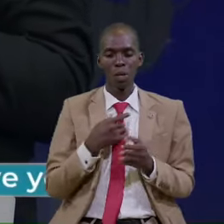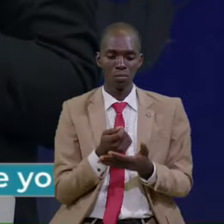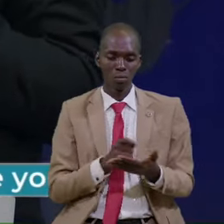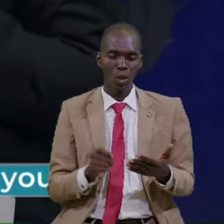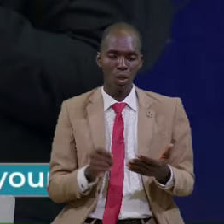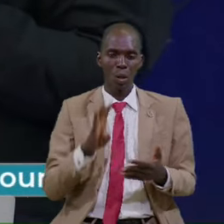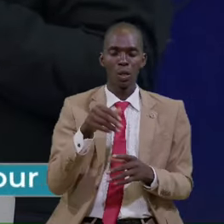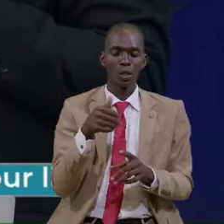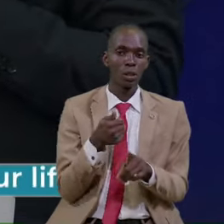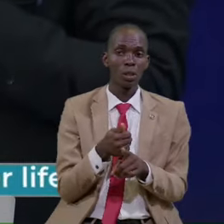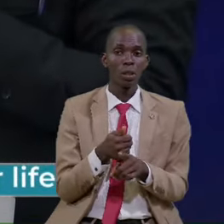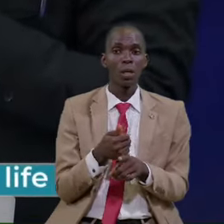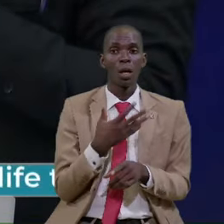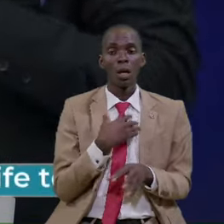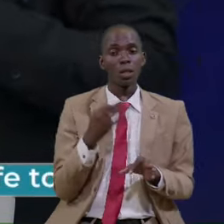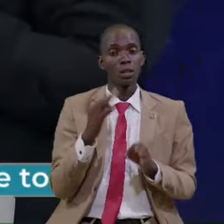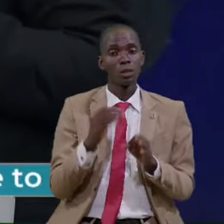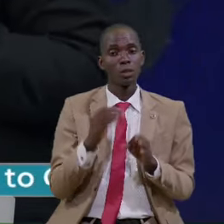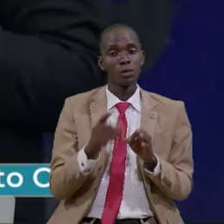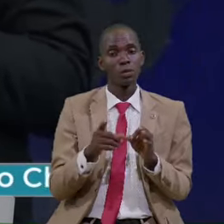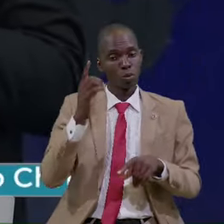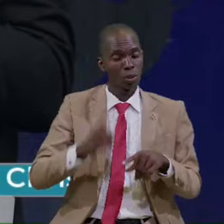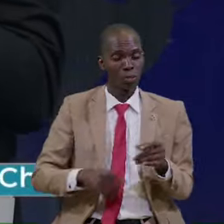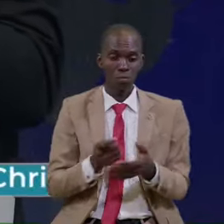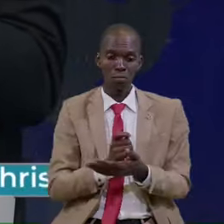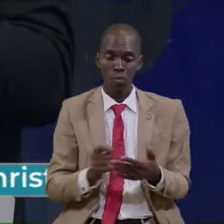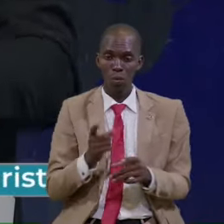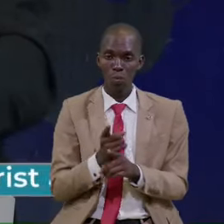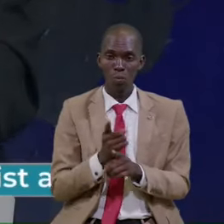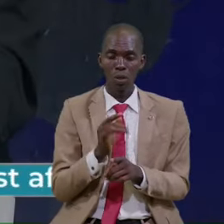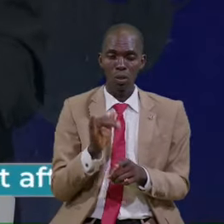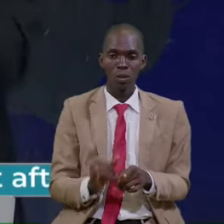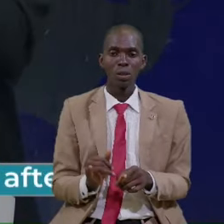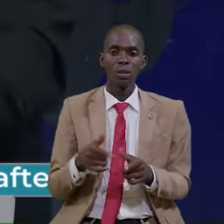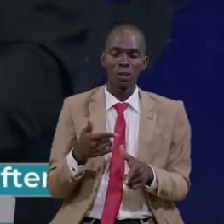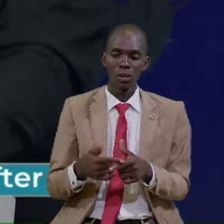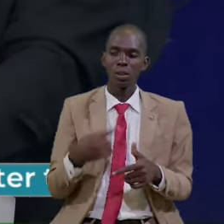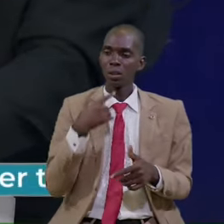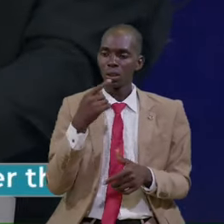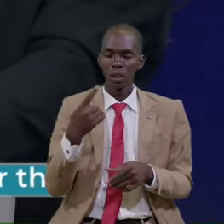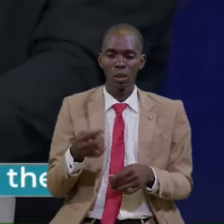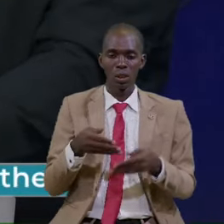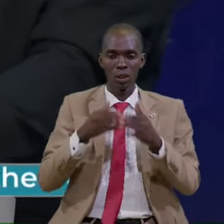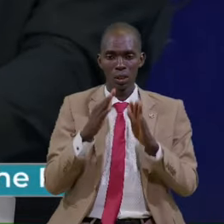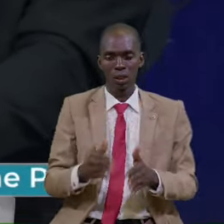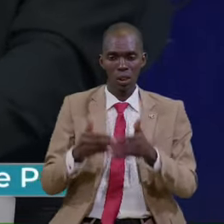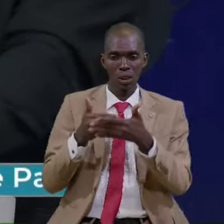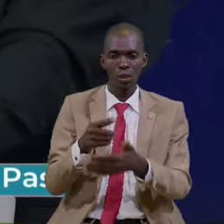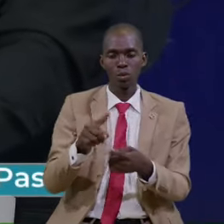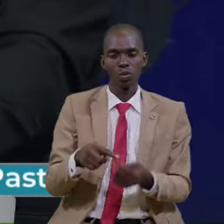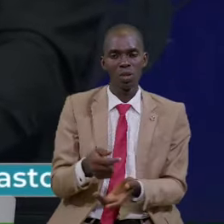and when you know you can complete the form successfully please draw the attention of the counselors to assist you